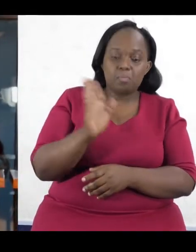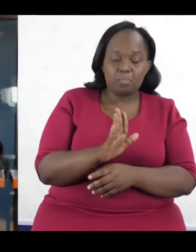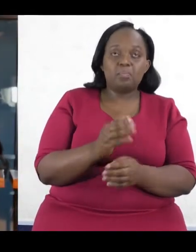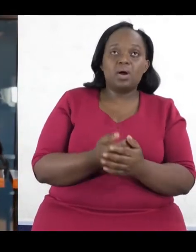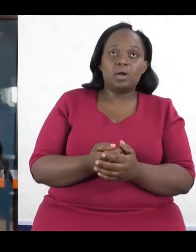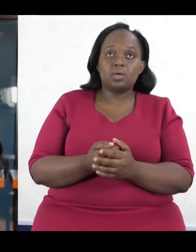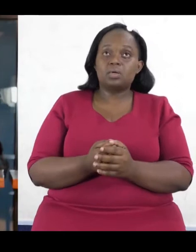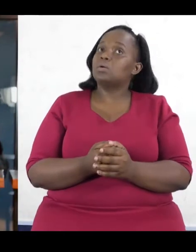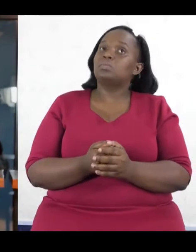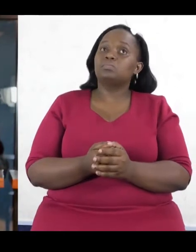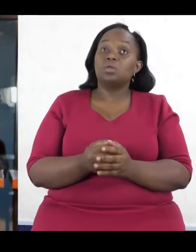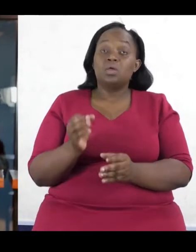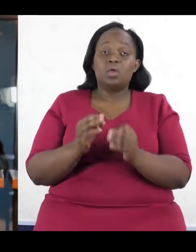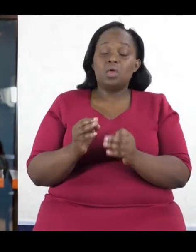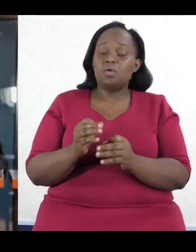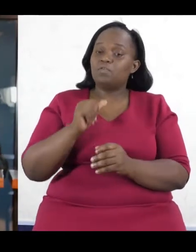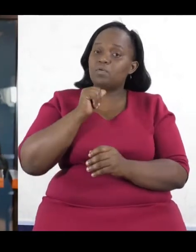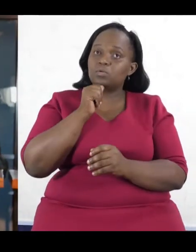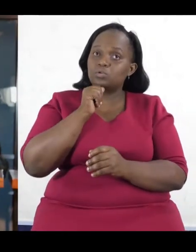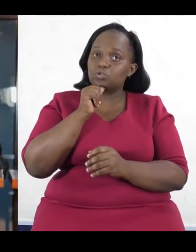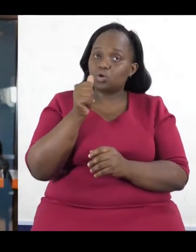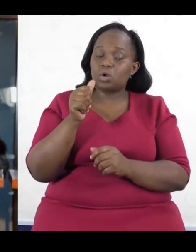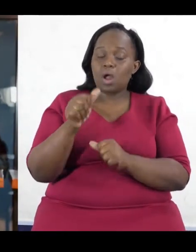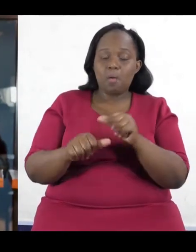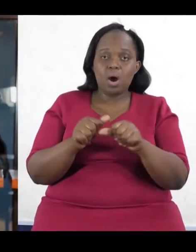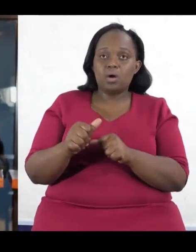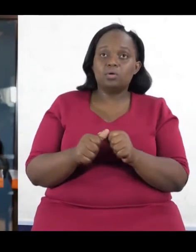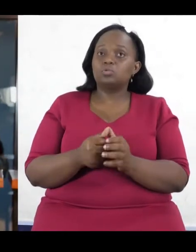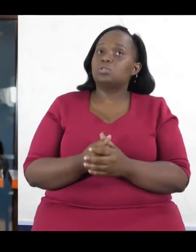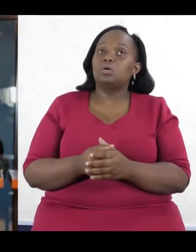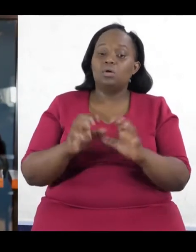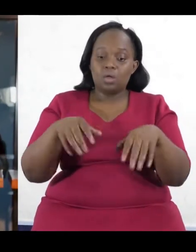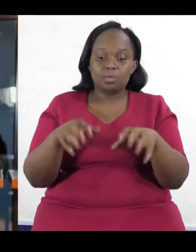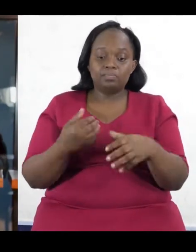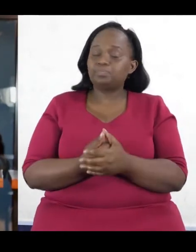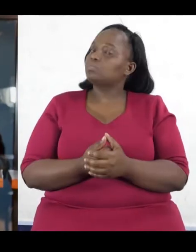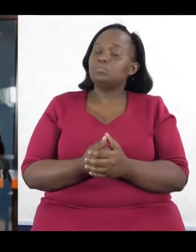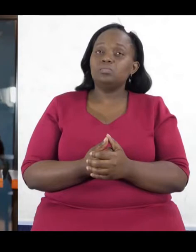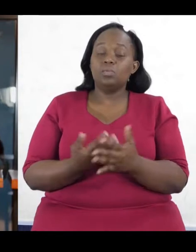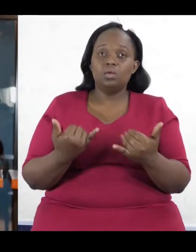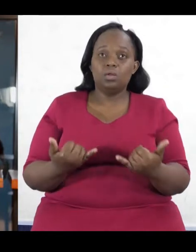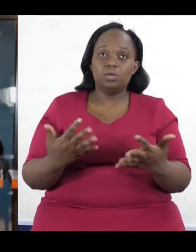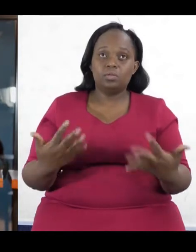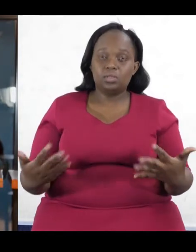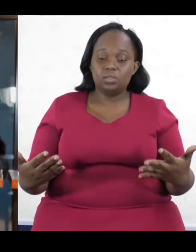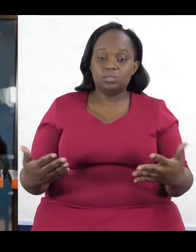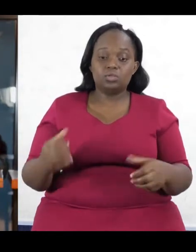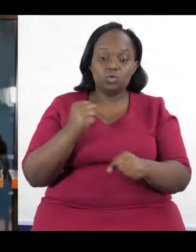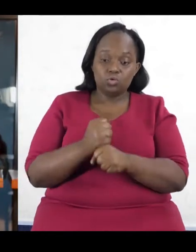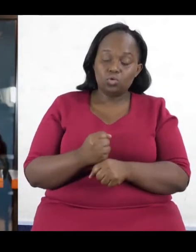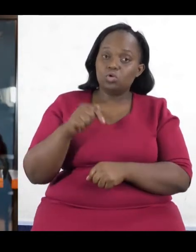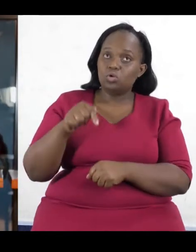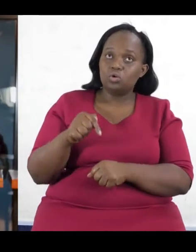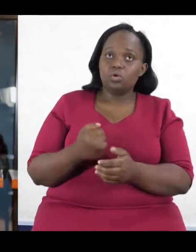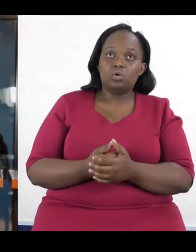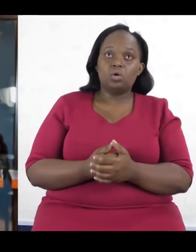injustice if we don't talk about regenerative agriculture. Because right now, the things we do today